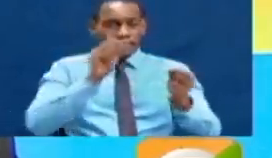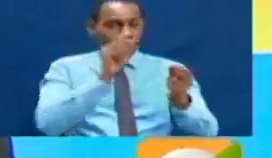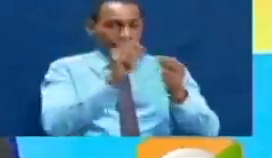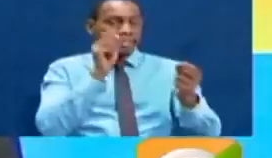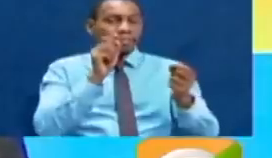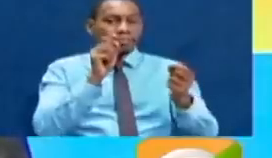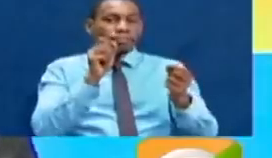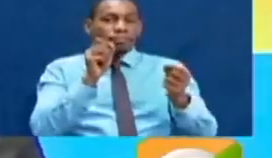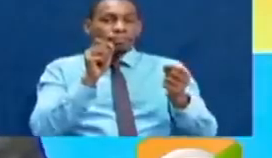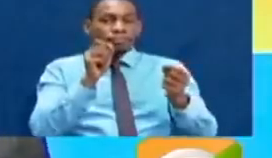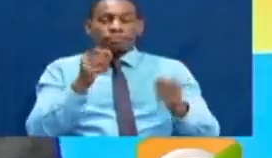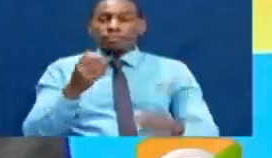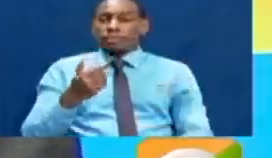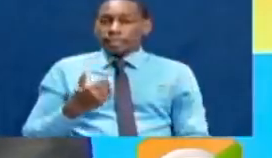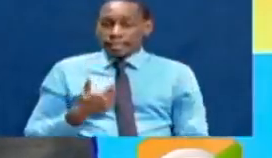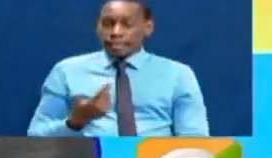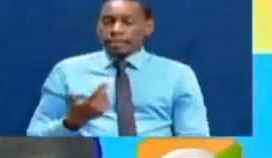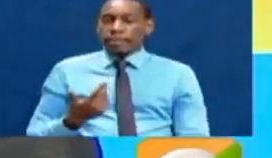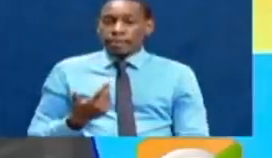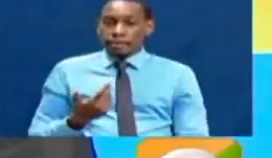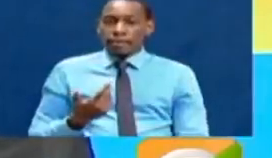testing, we had